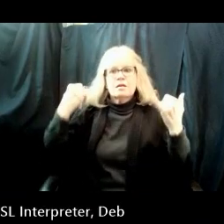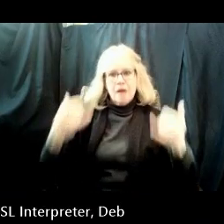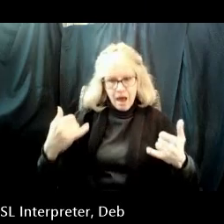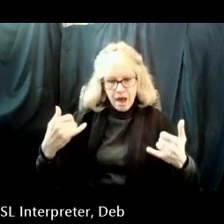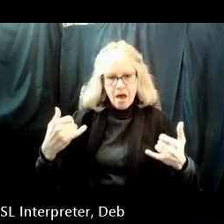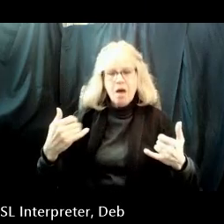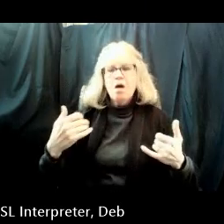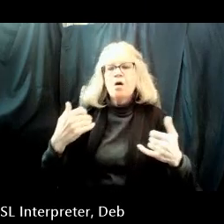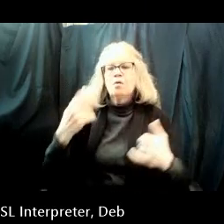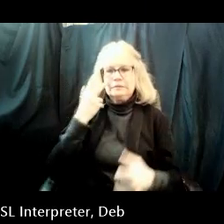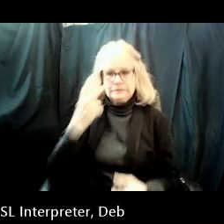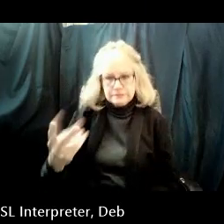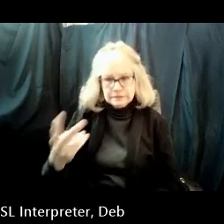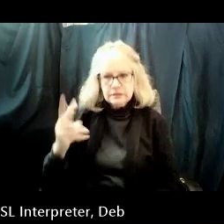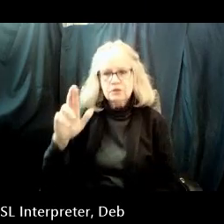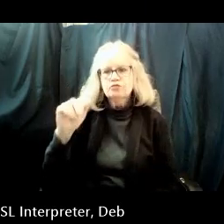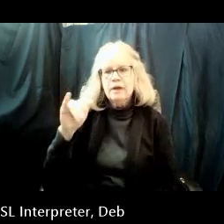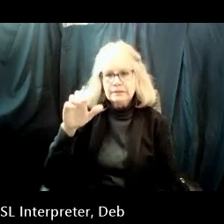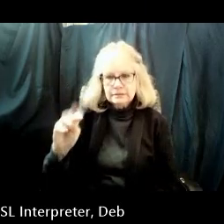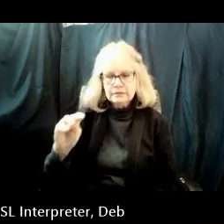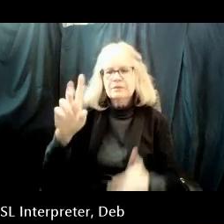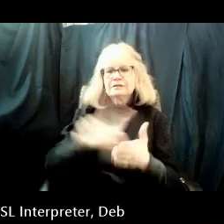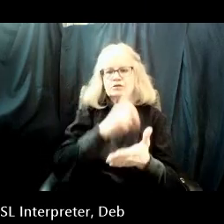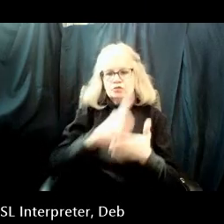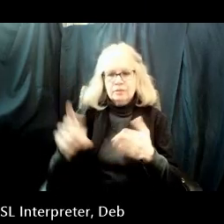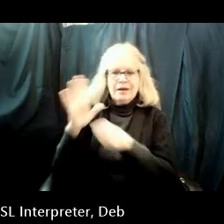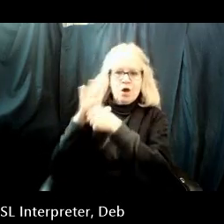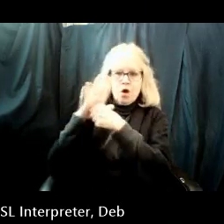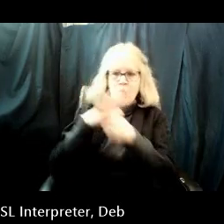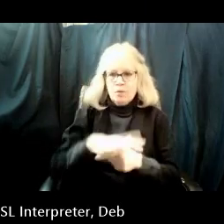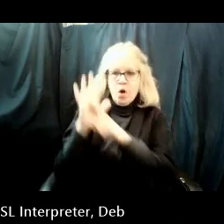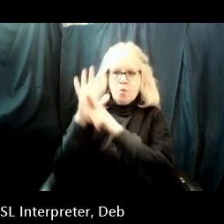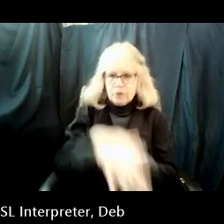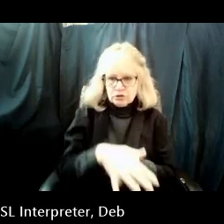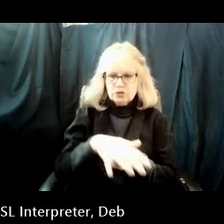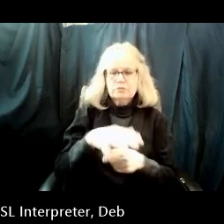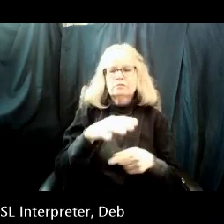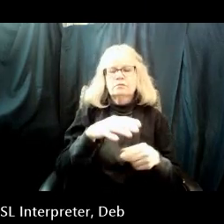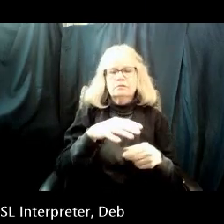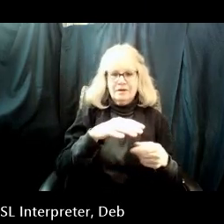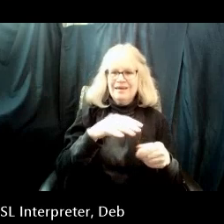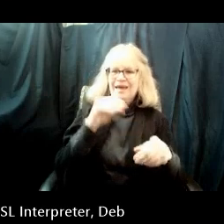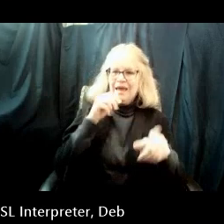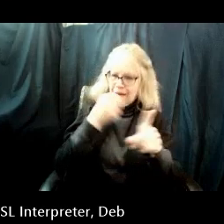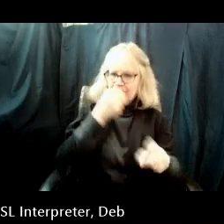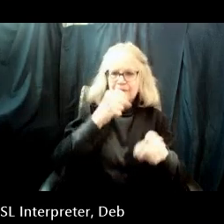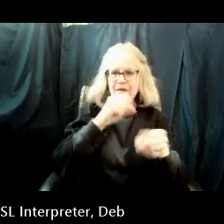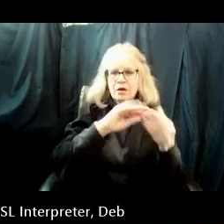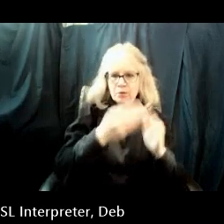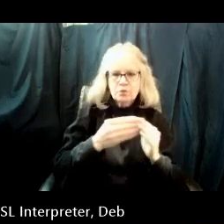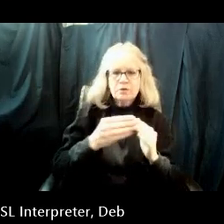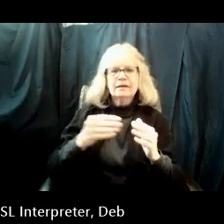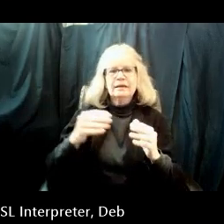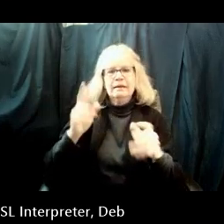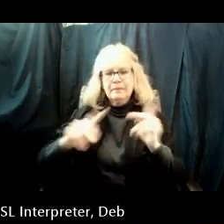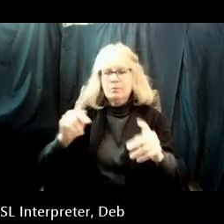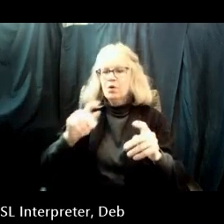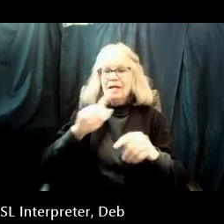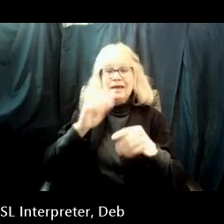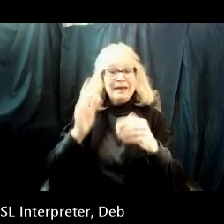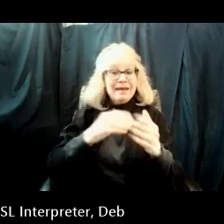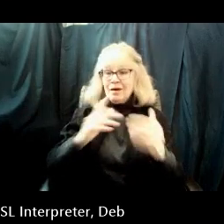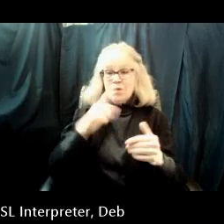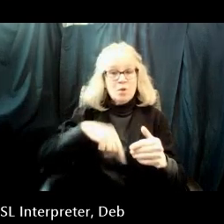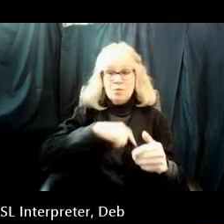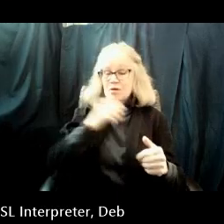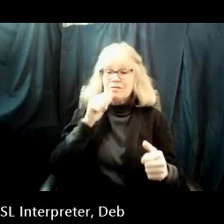with racism and discrimination and oppression that is impacting our communities, our people, even when we're not physically present to see it,